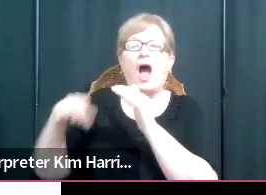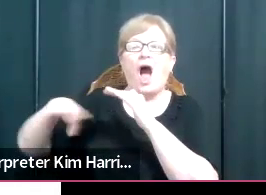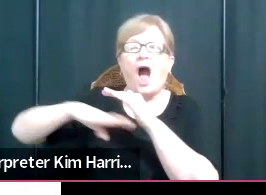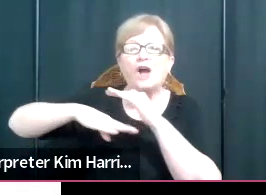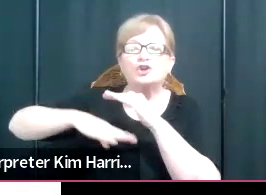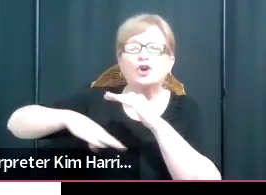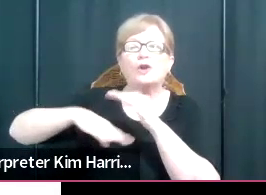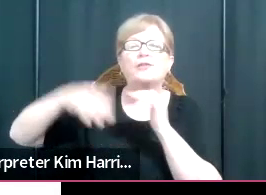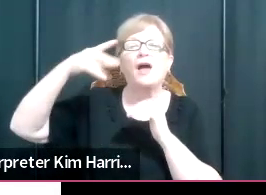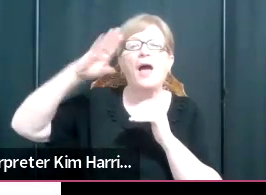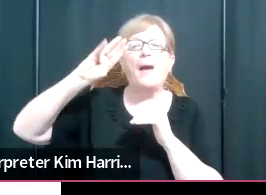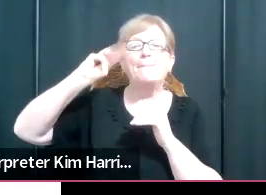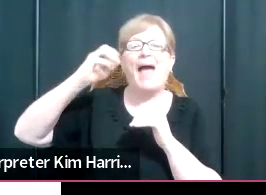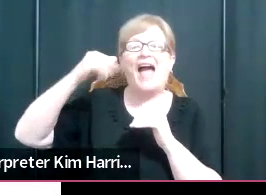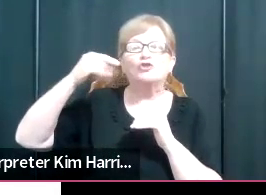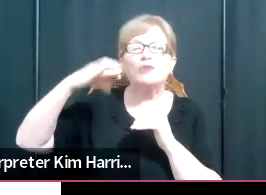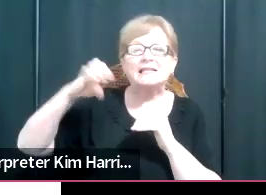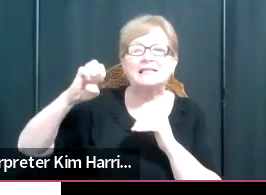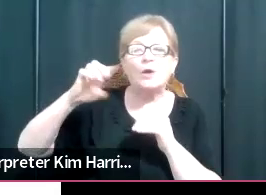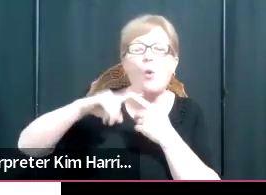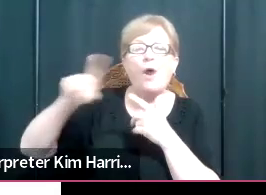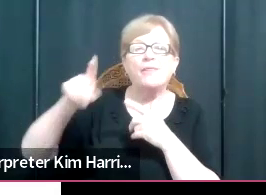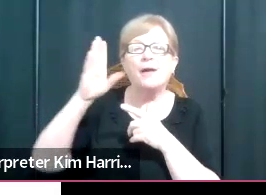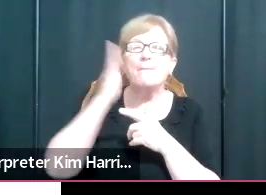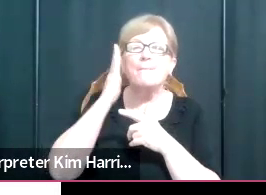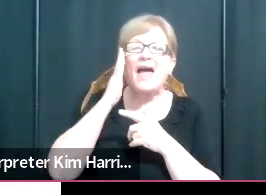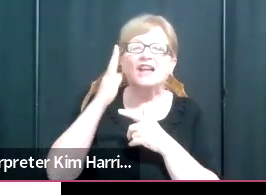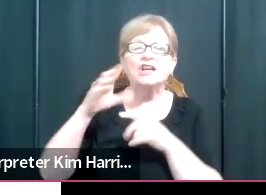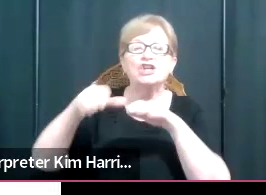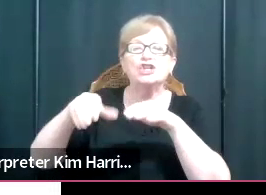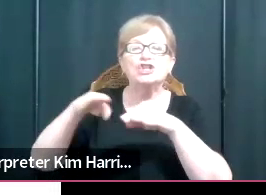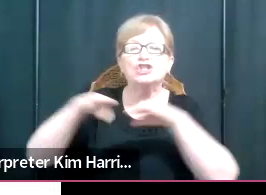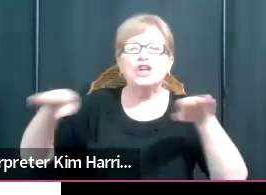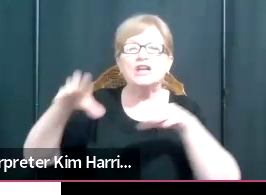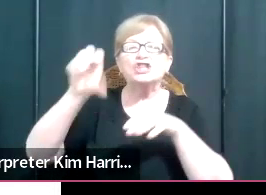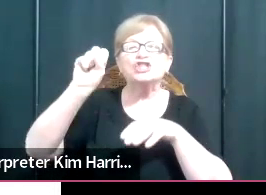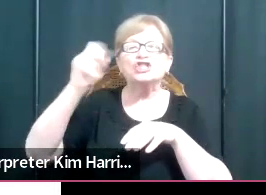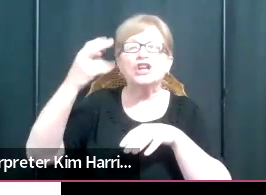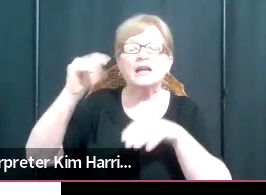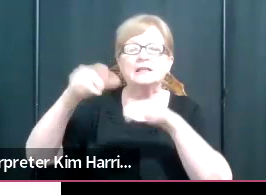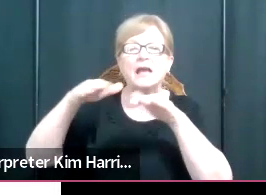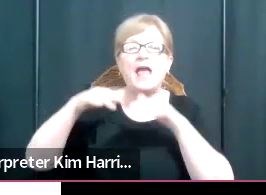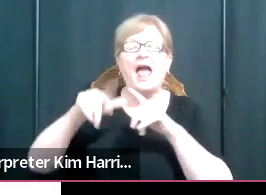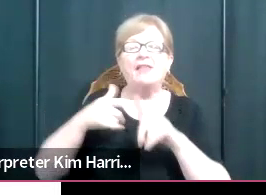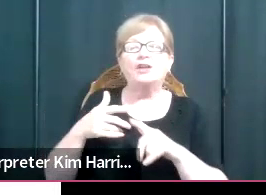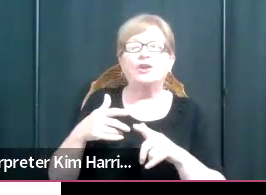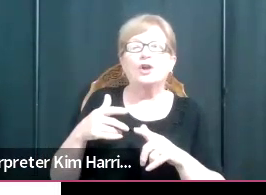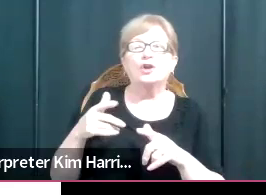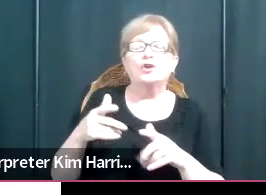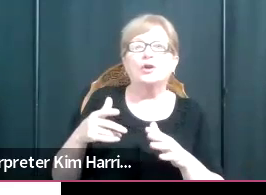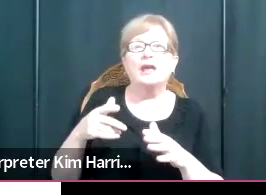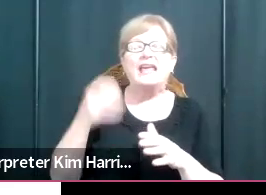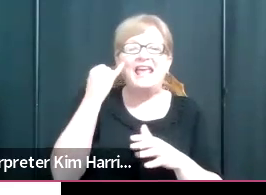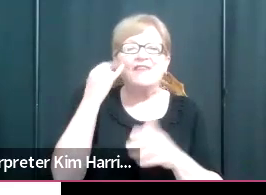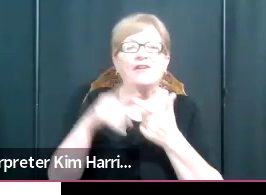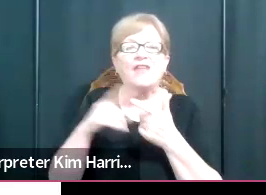the mattress or the bed sheet. And then as soon as the sensor on either the person or the mattress senses moisture,